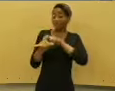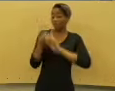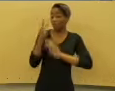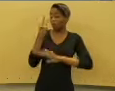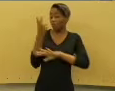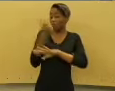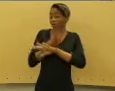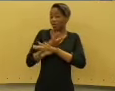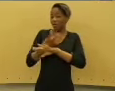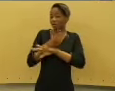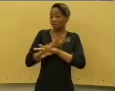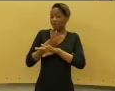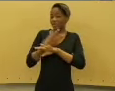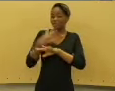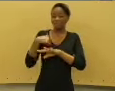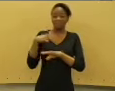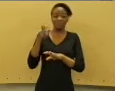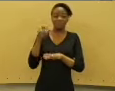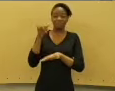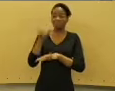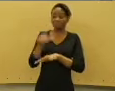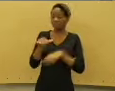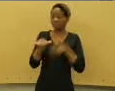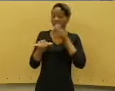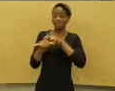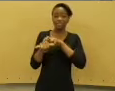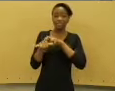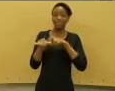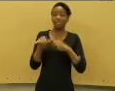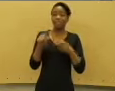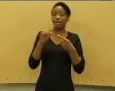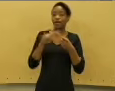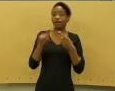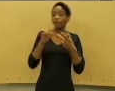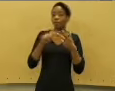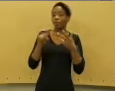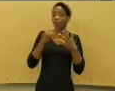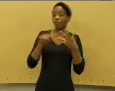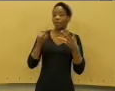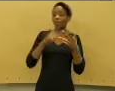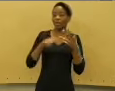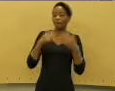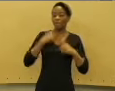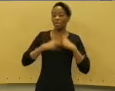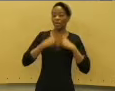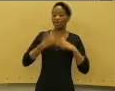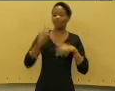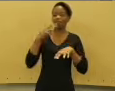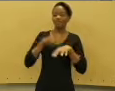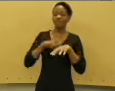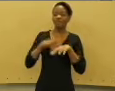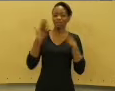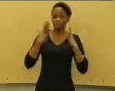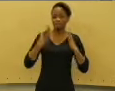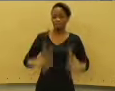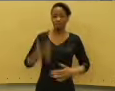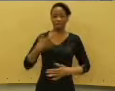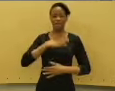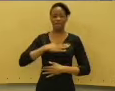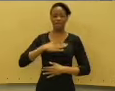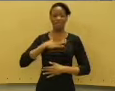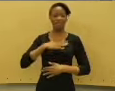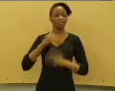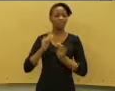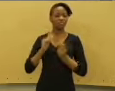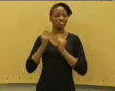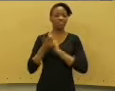down how long I will need before I get to the bathroom, because I can feel that there's a change in my body, is something I